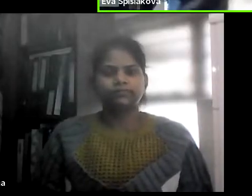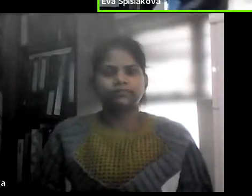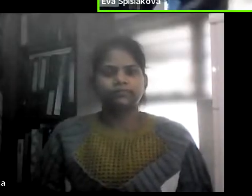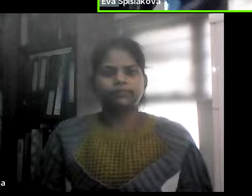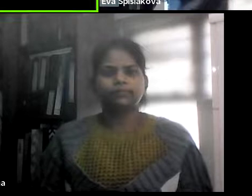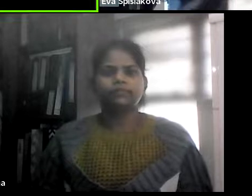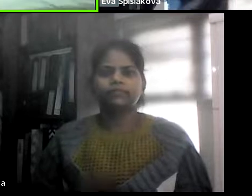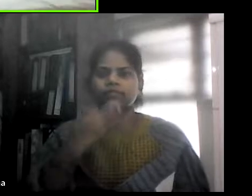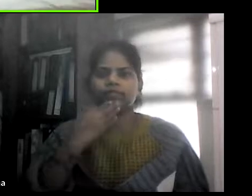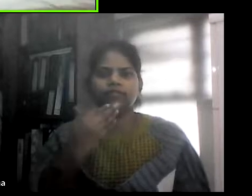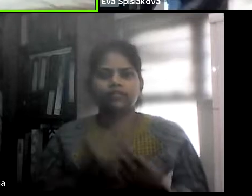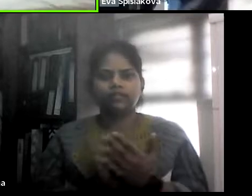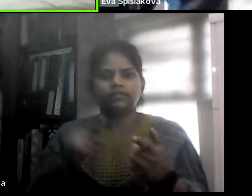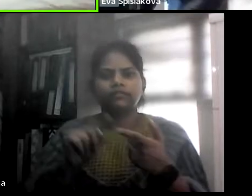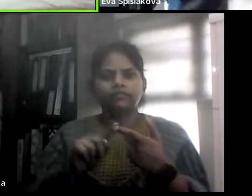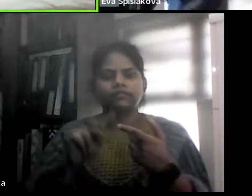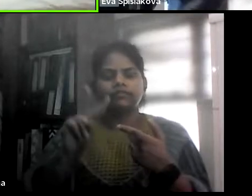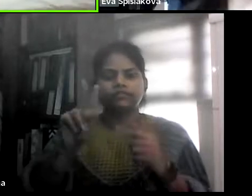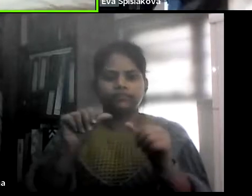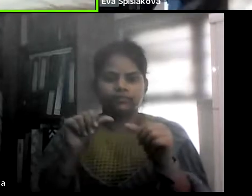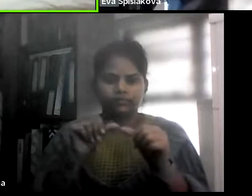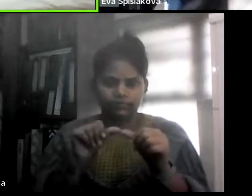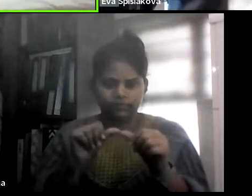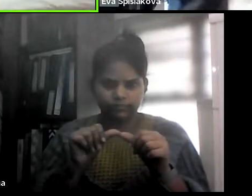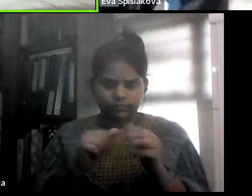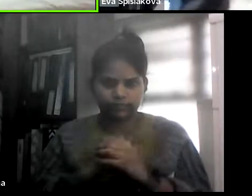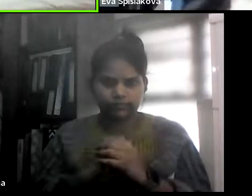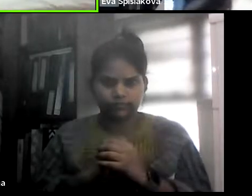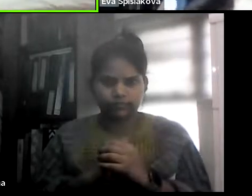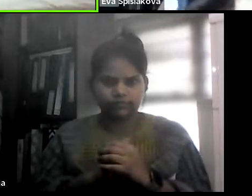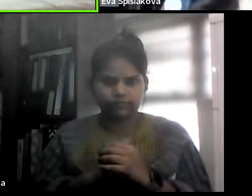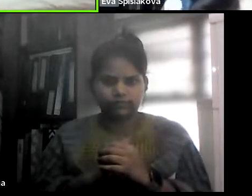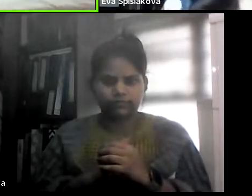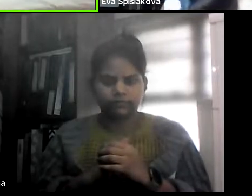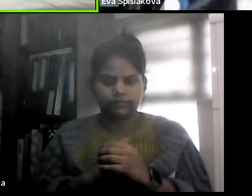Thank you so much, Eva. It was indeed,